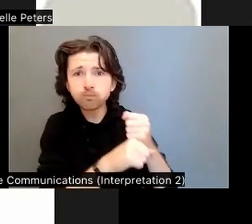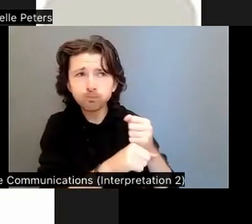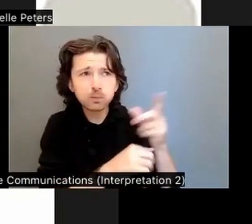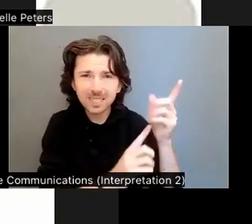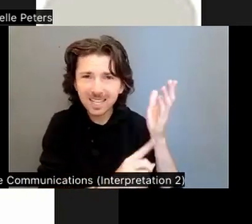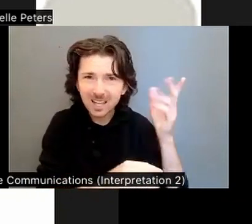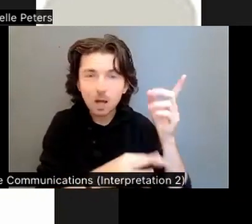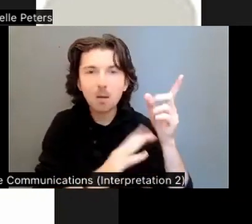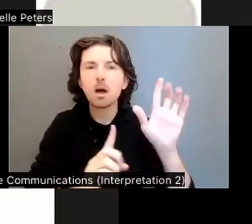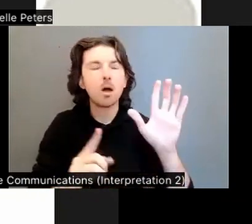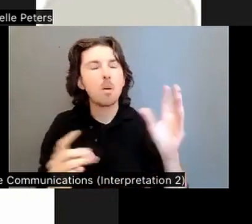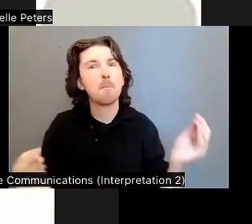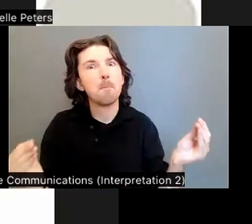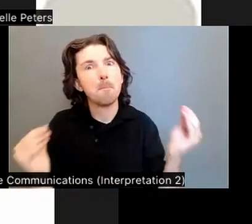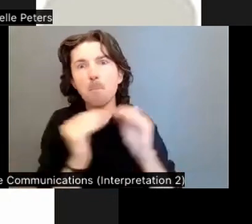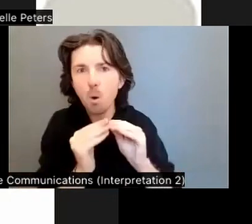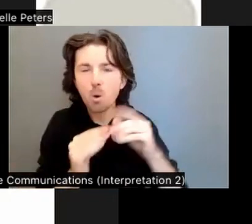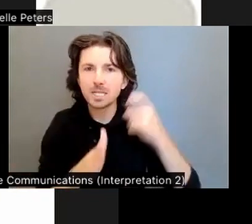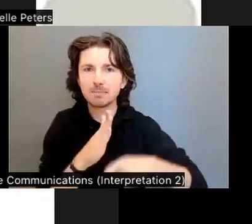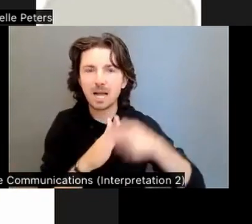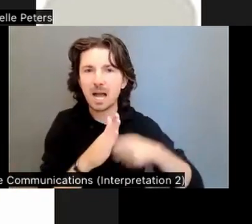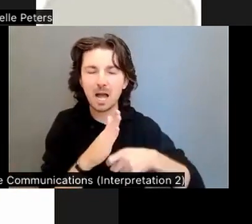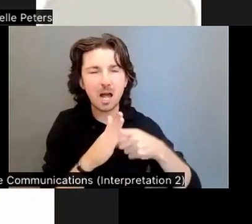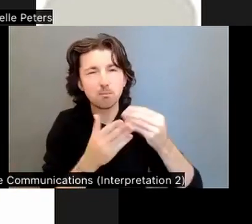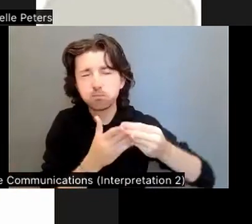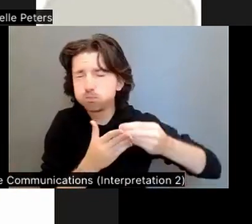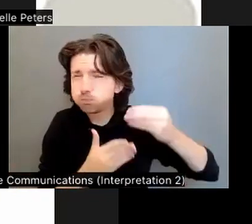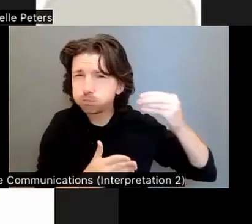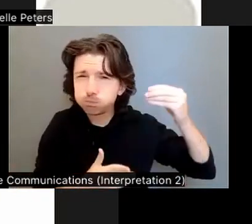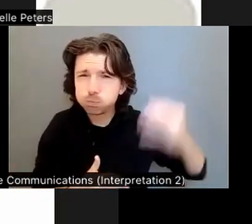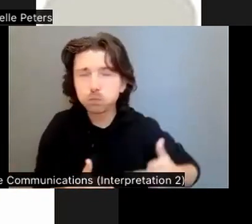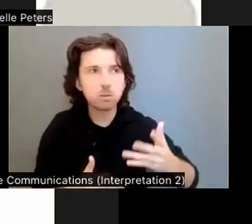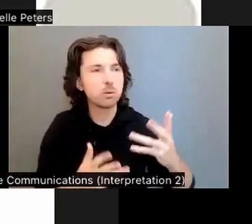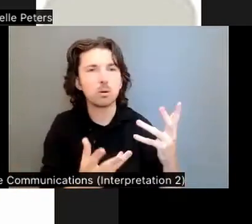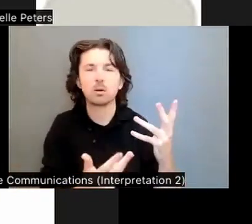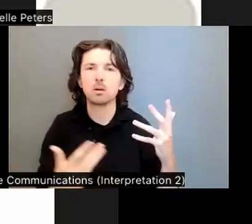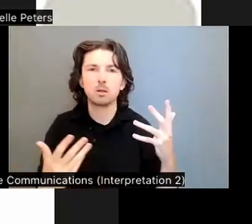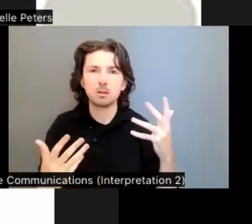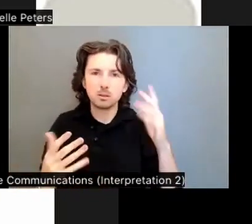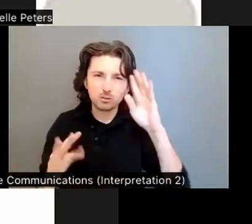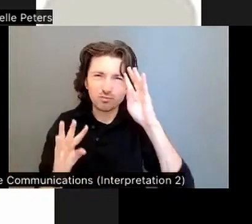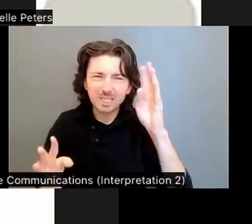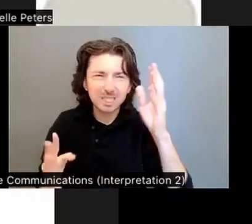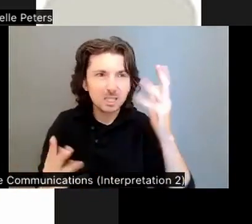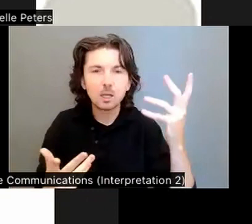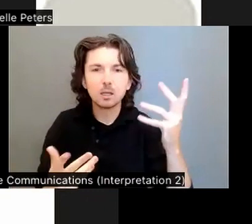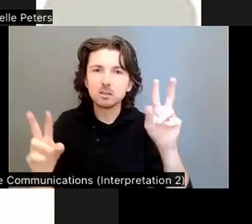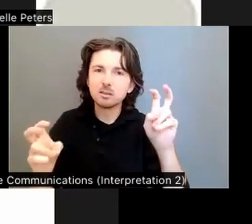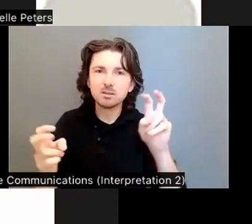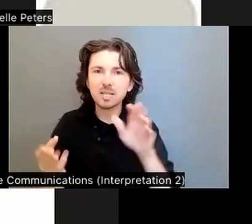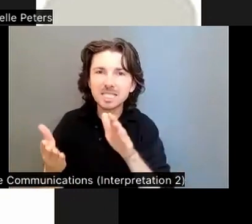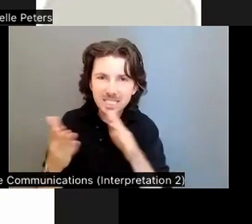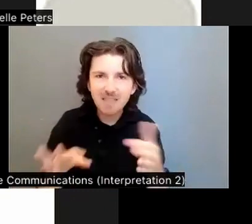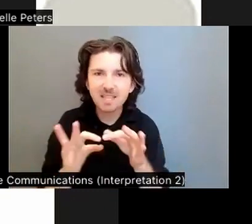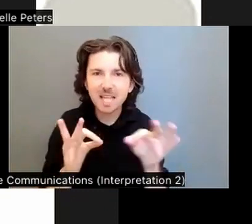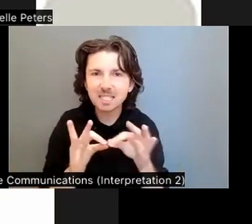the price gouge itself, which again is a death sentence. And I should add that there are many